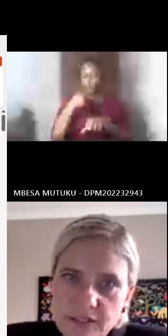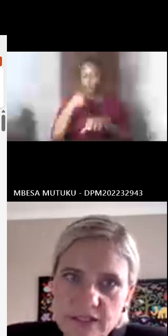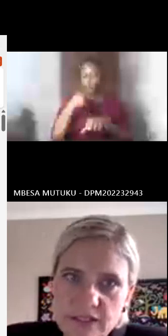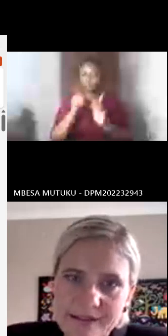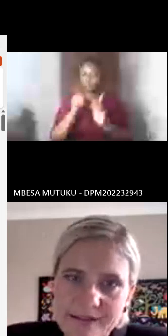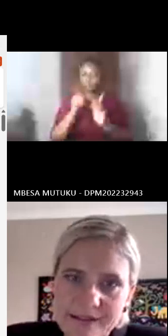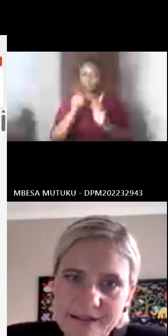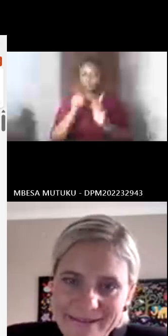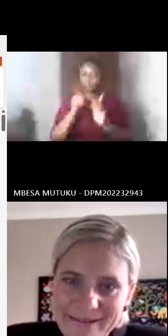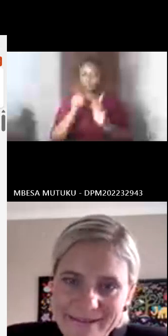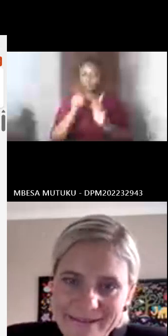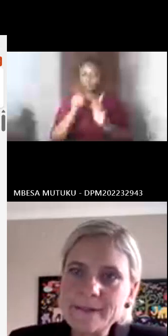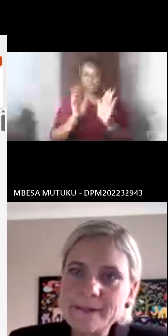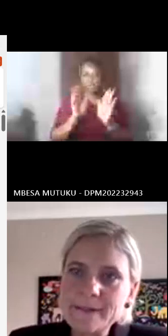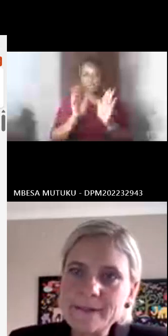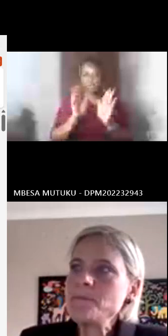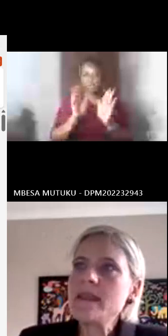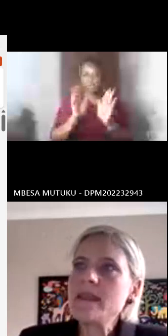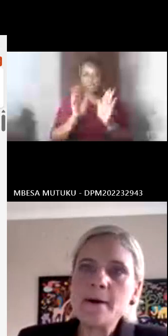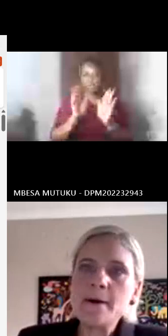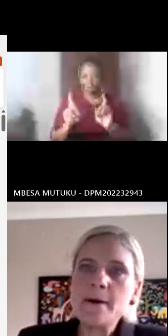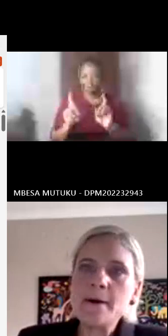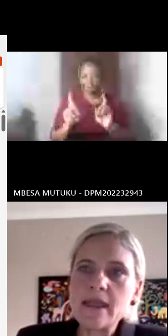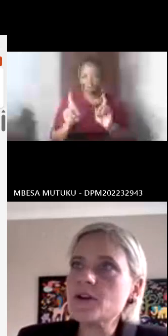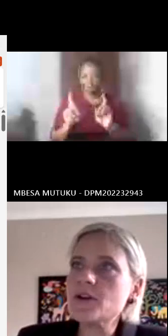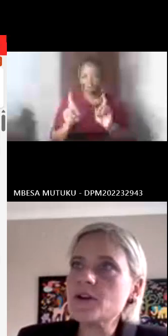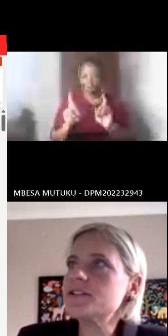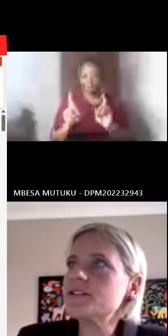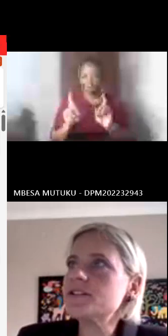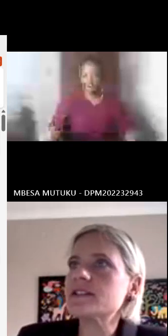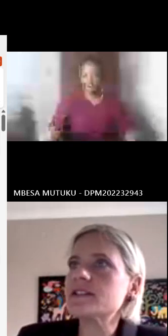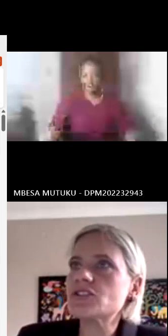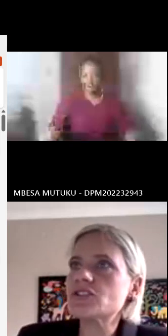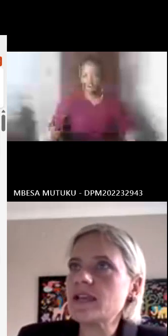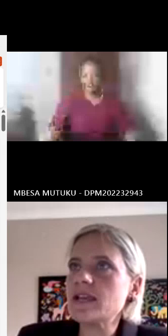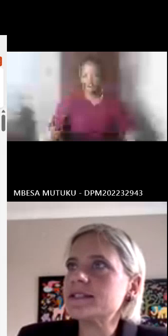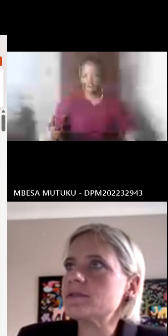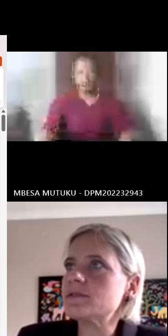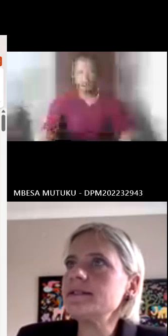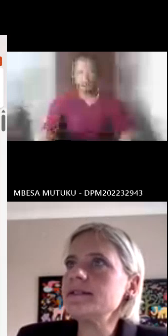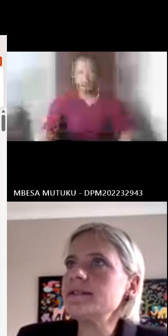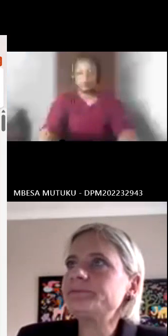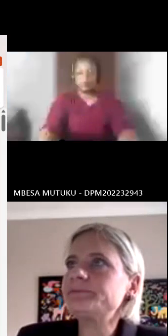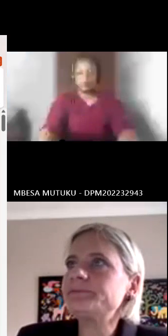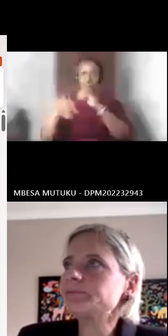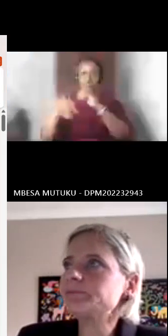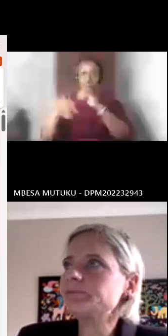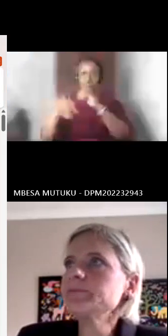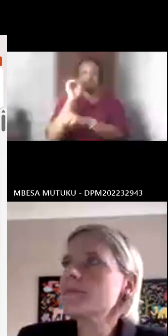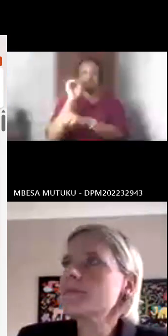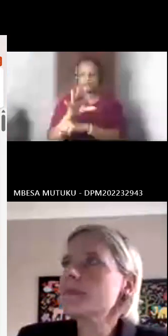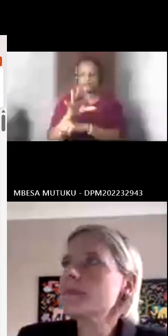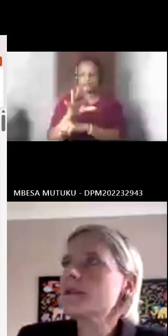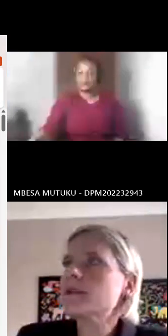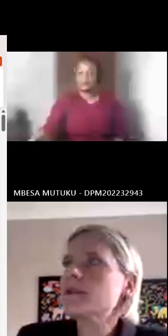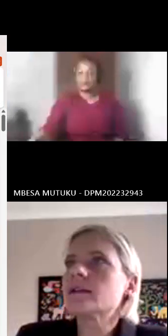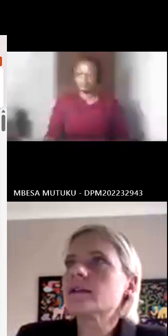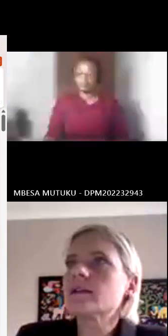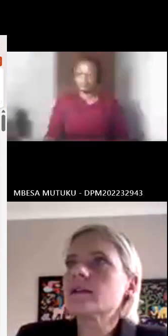chat function again. I'm going to just share my screen.